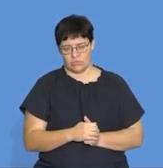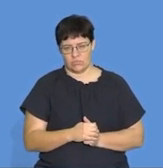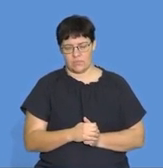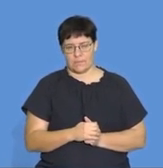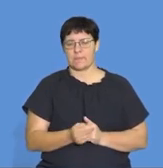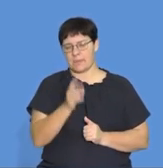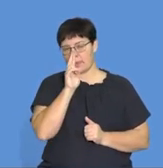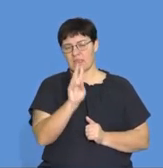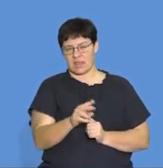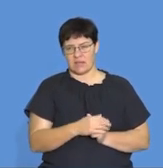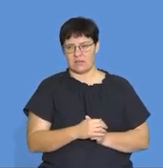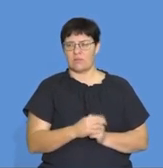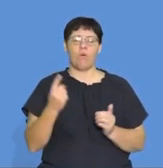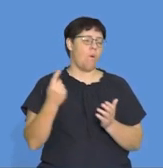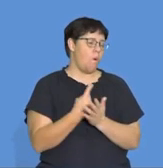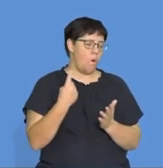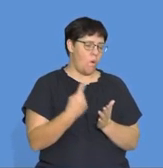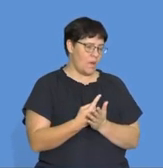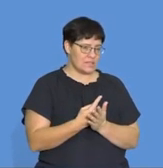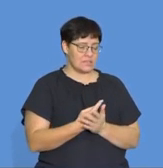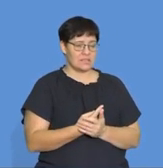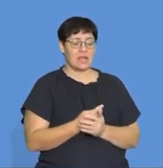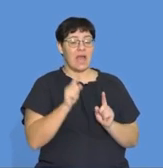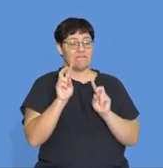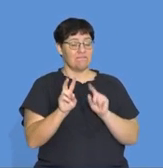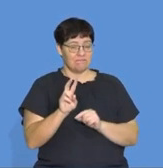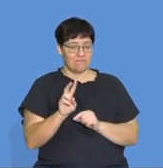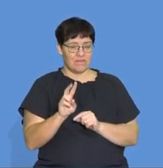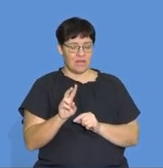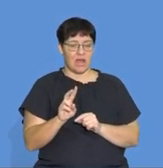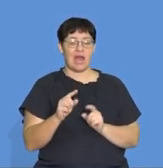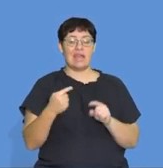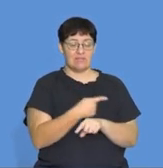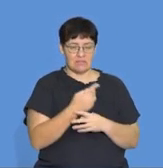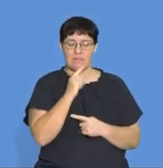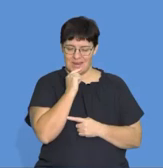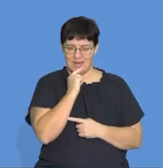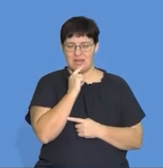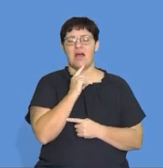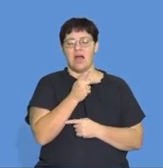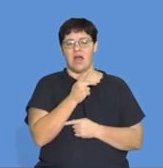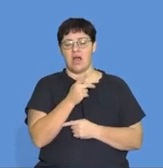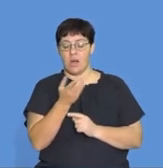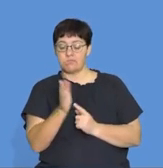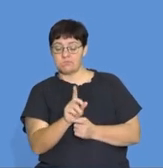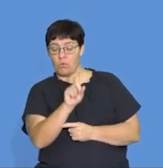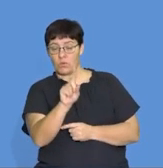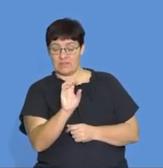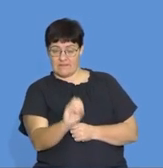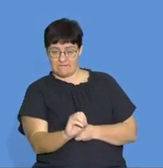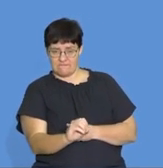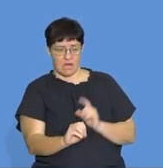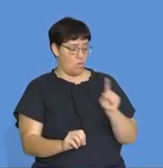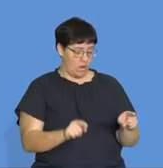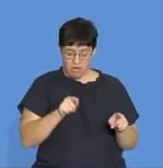you can see at all times when you have two additive inverses that appear in a certain question,